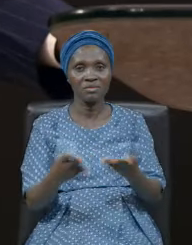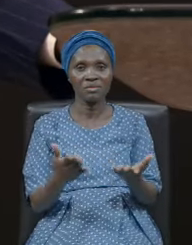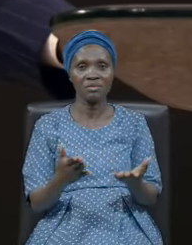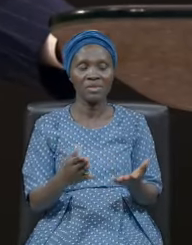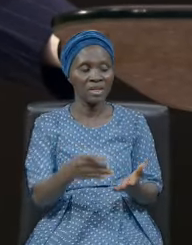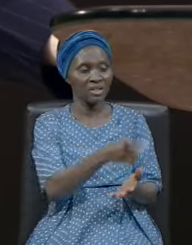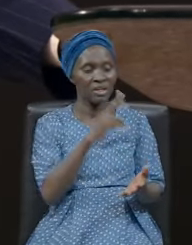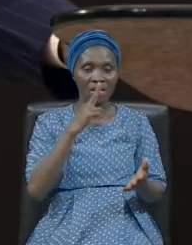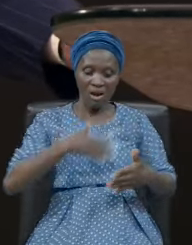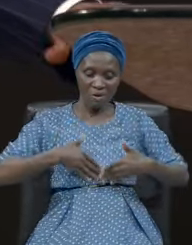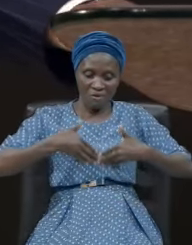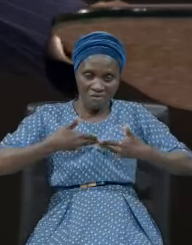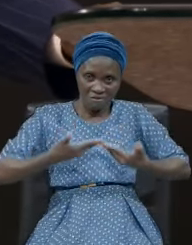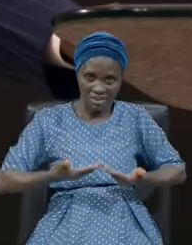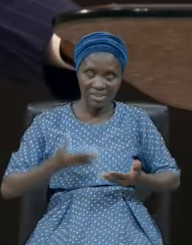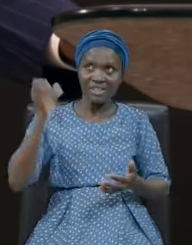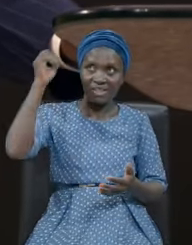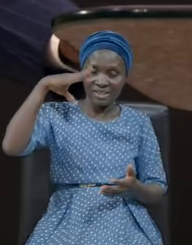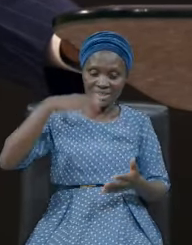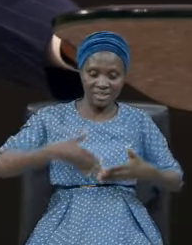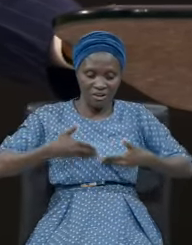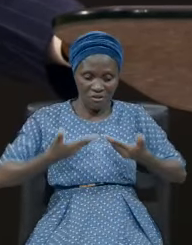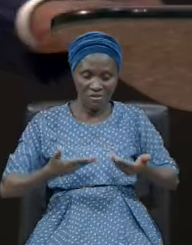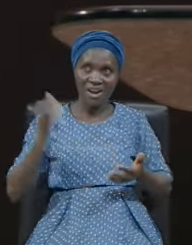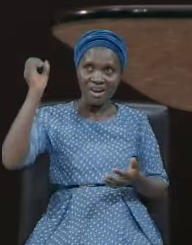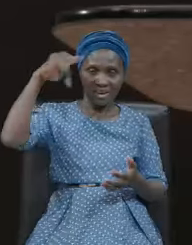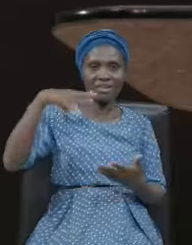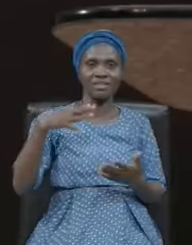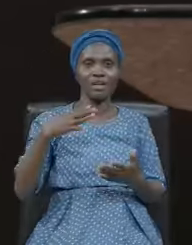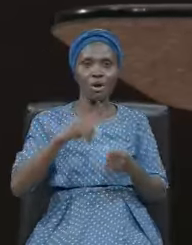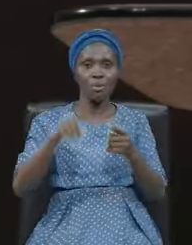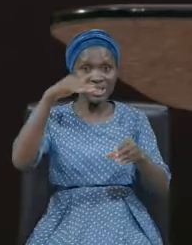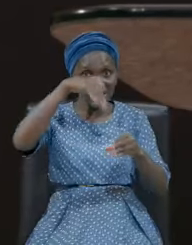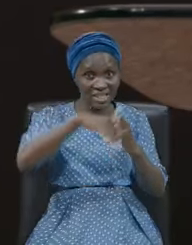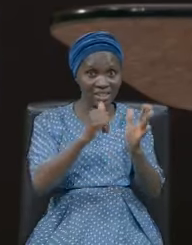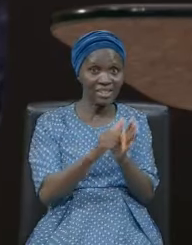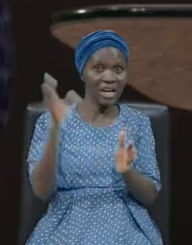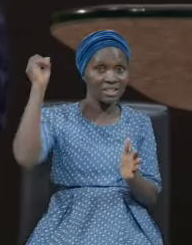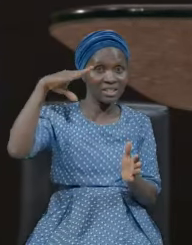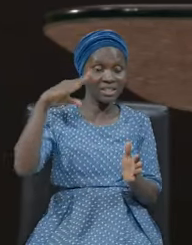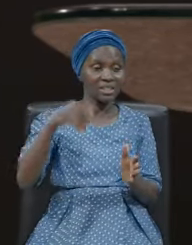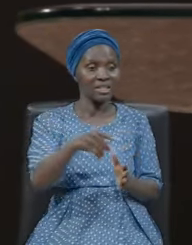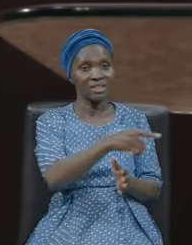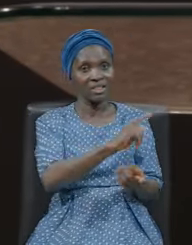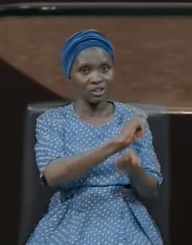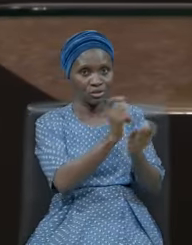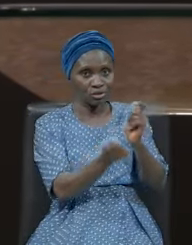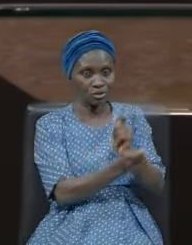grace, they have turned into sinfulness. Three things we're looking at.